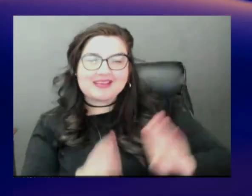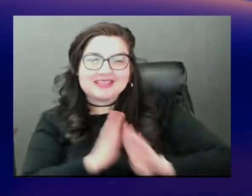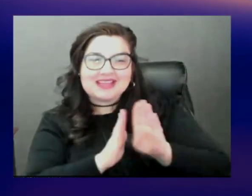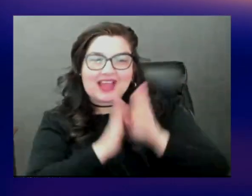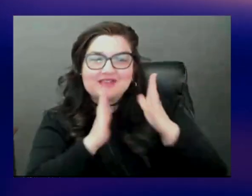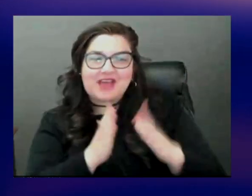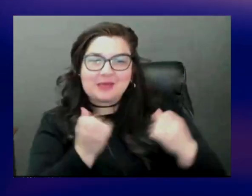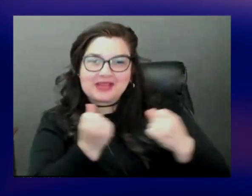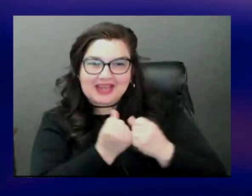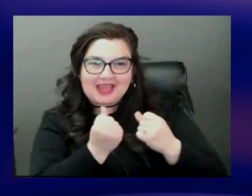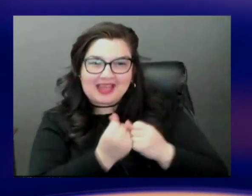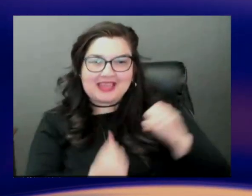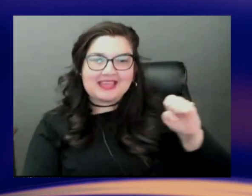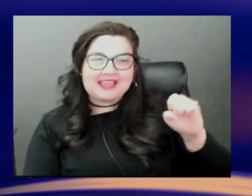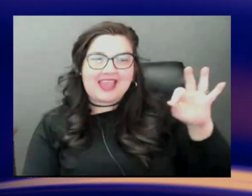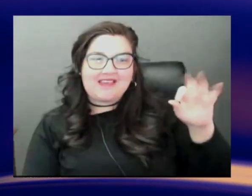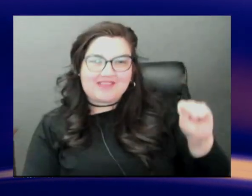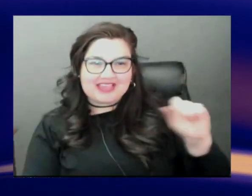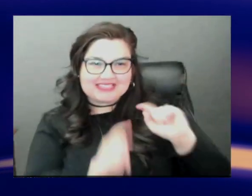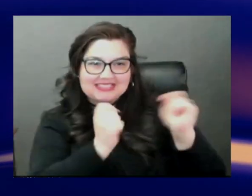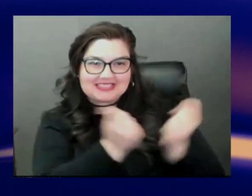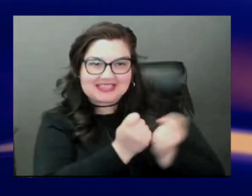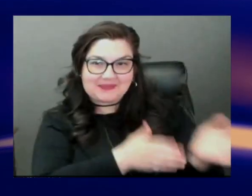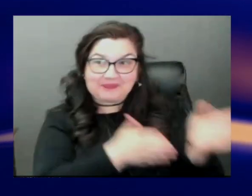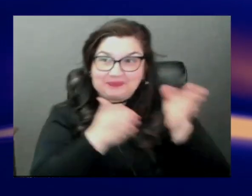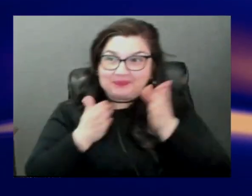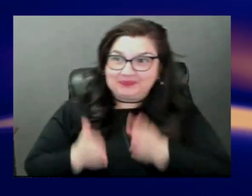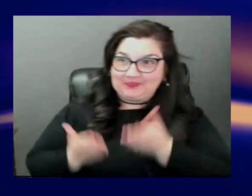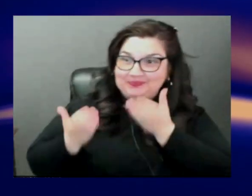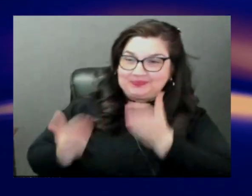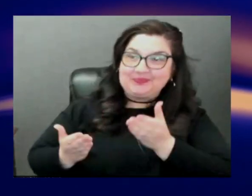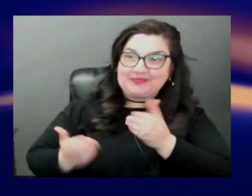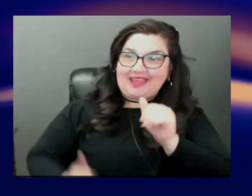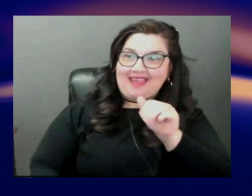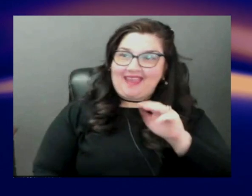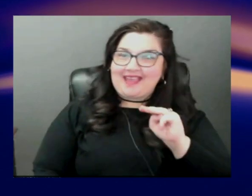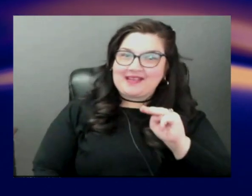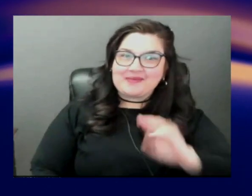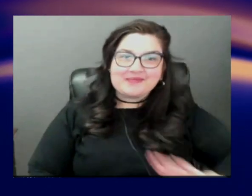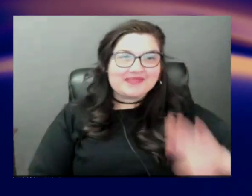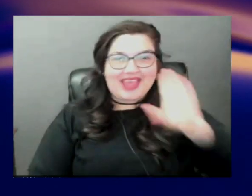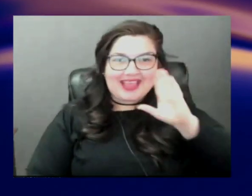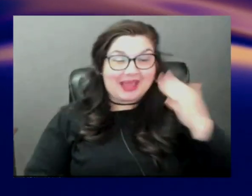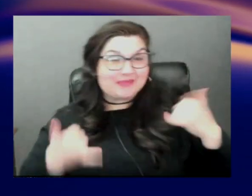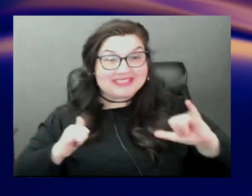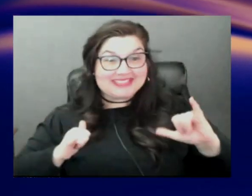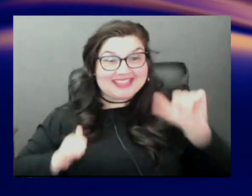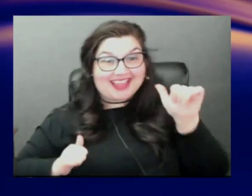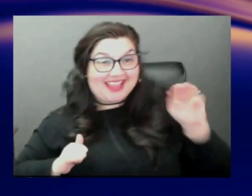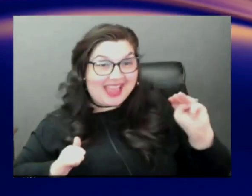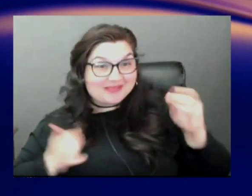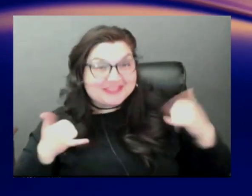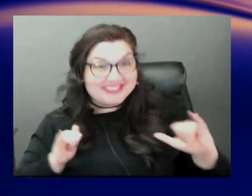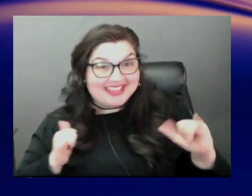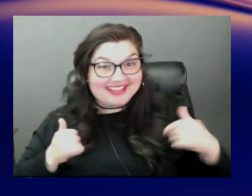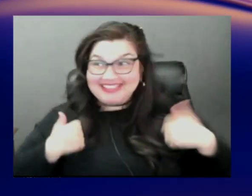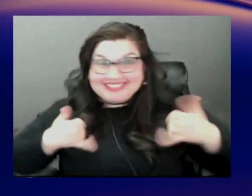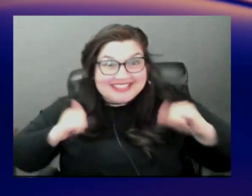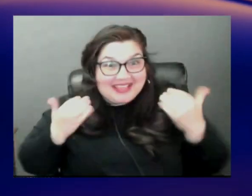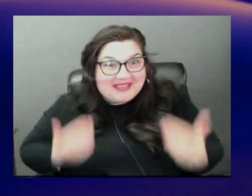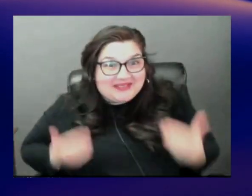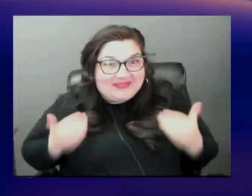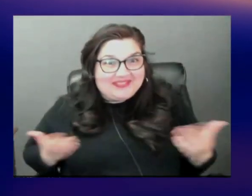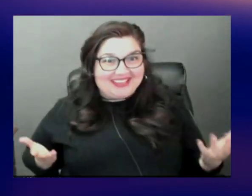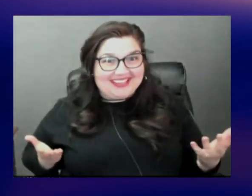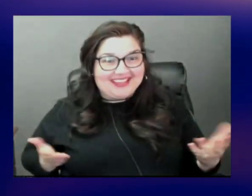Amazon EFS team. With me, I have my co-host, Aim. Hey, I'm still AM Gravelny. It's still me,